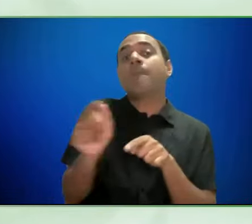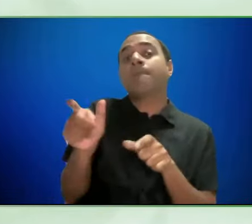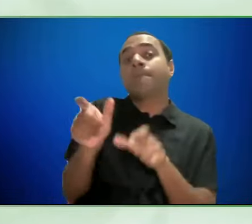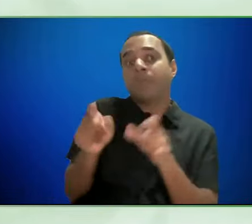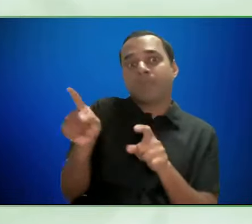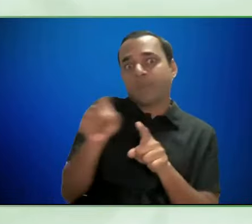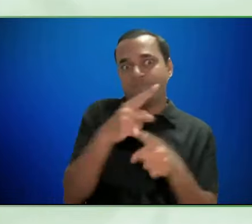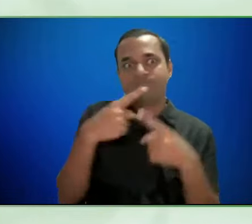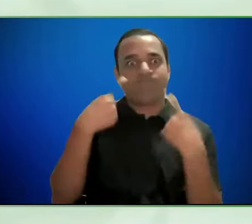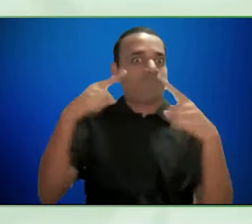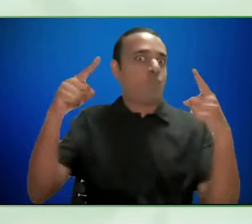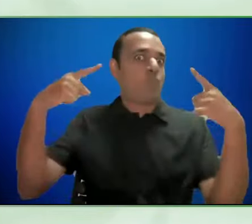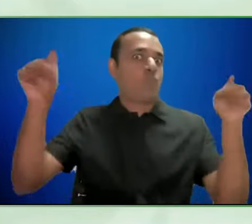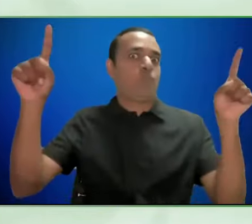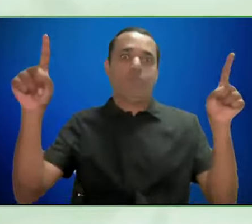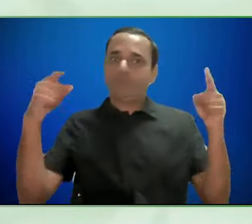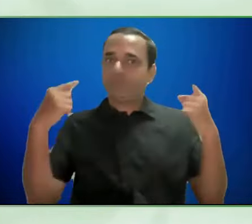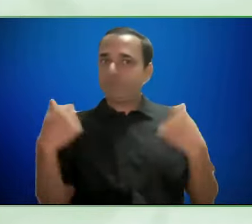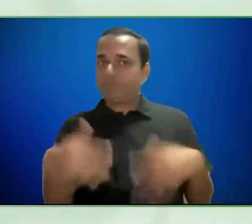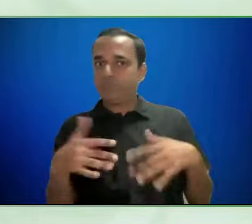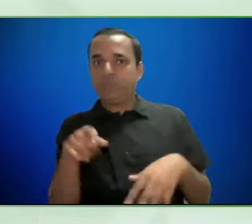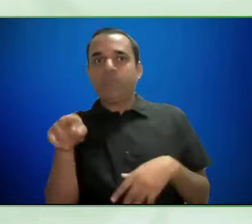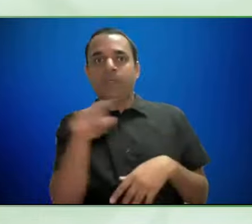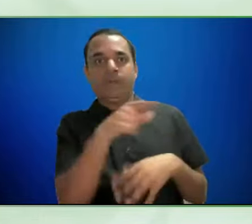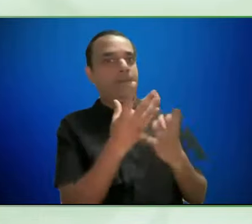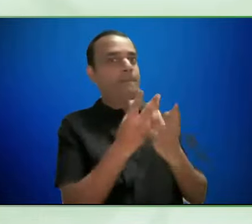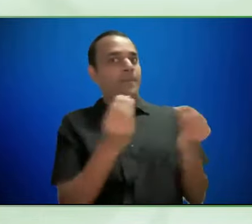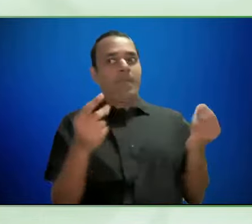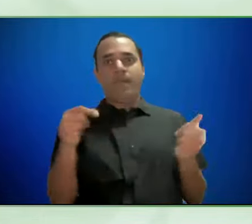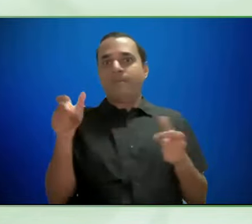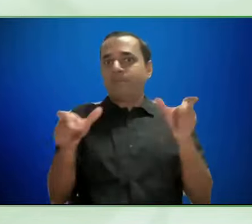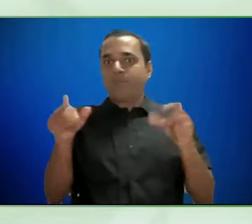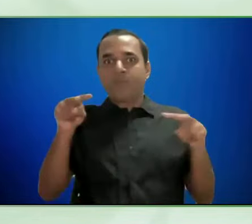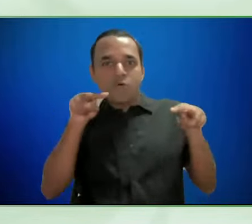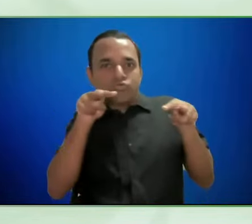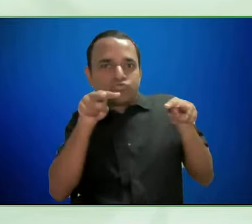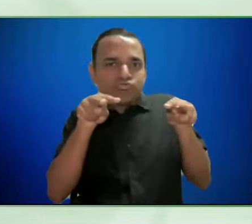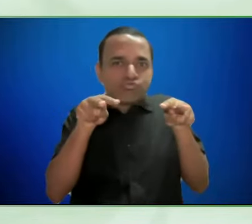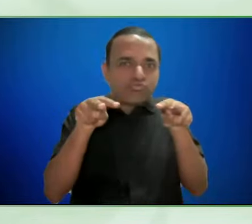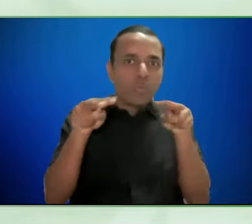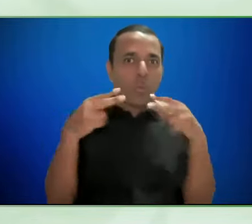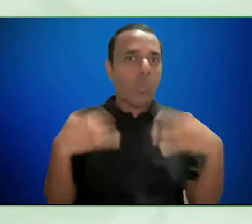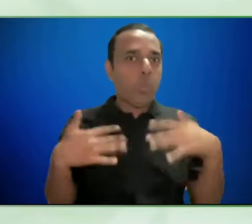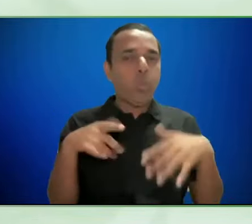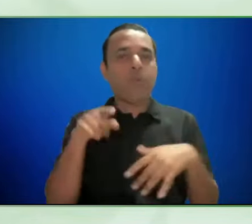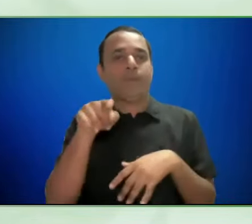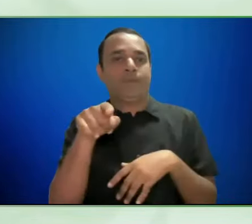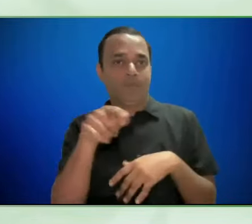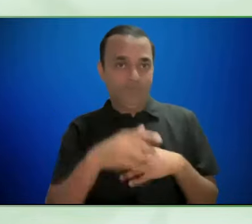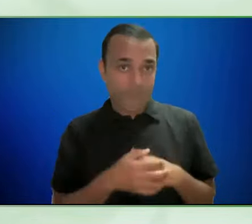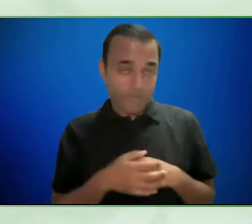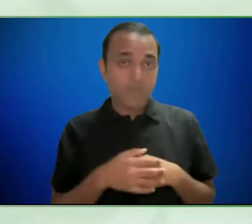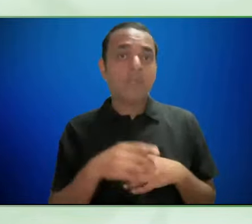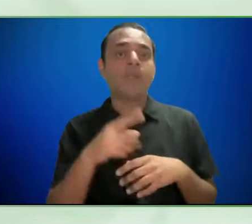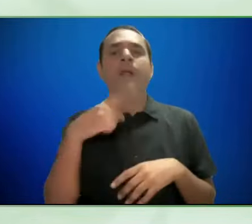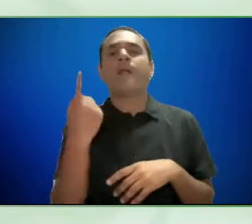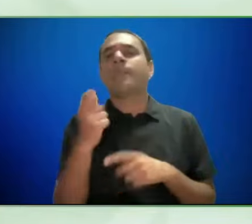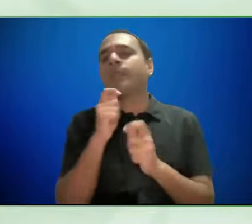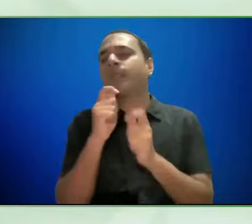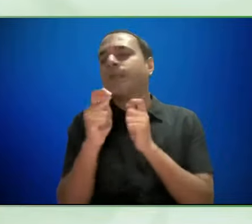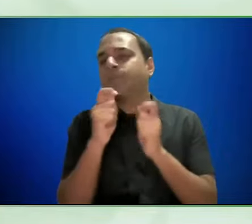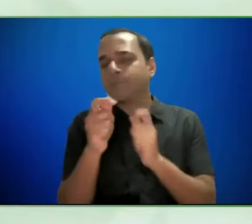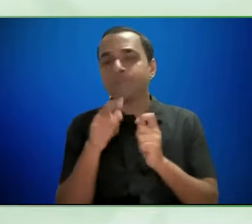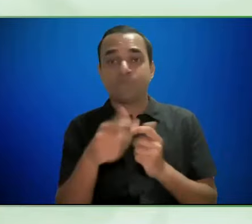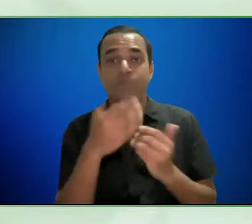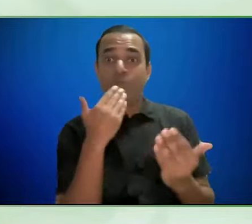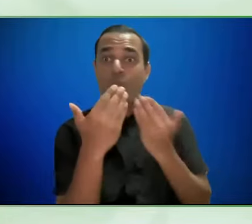you thinking of helping others? Thinking of helping others too, as well as myself, yeah. And the